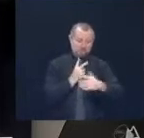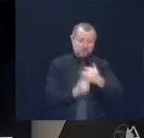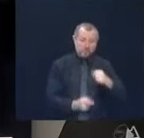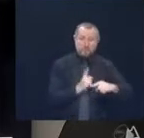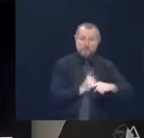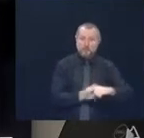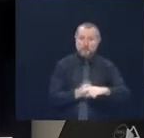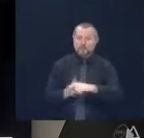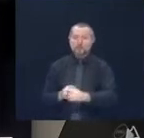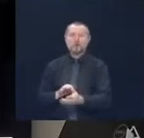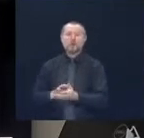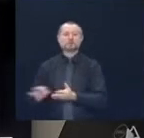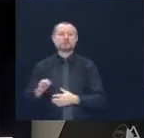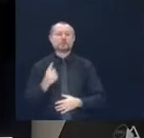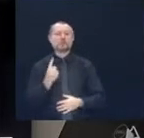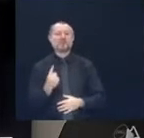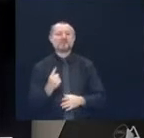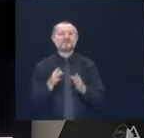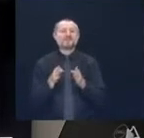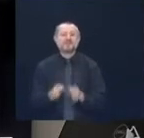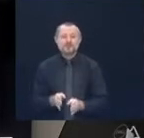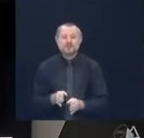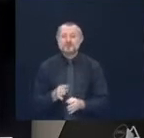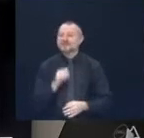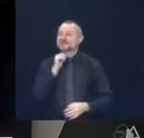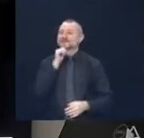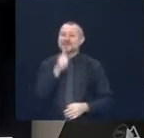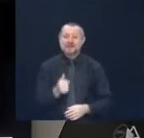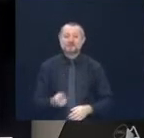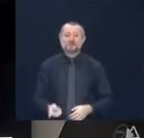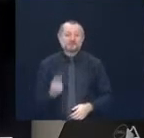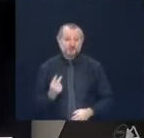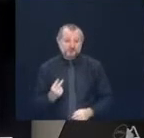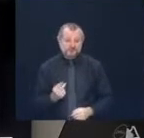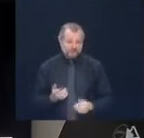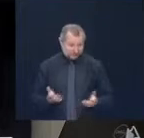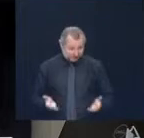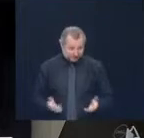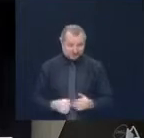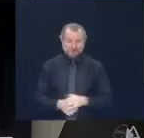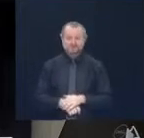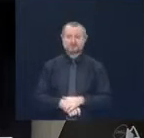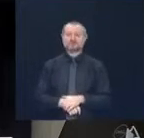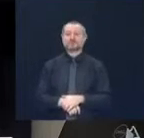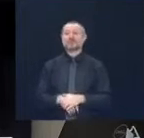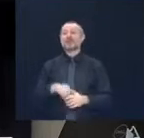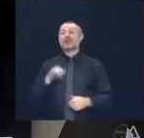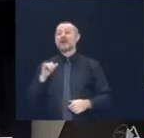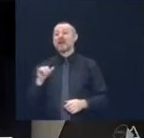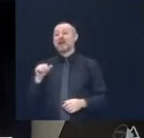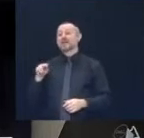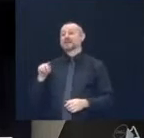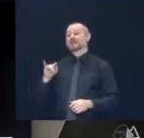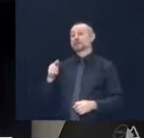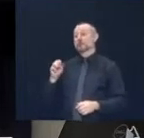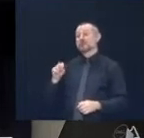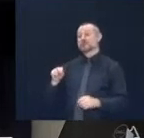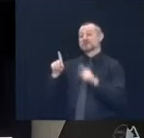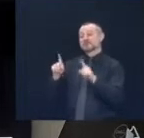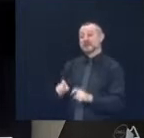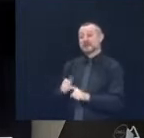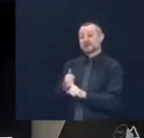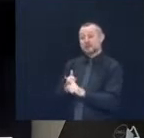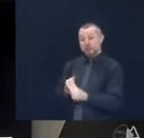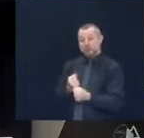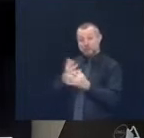of those so this uh if you look at the you know if you solely look at antigen testing is that making the numbers different not